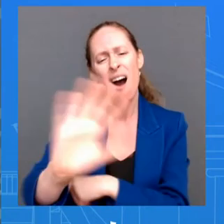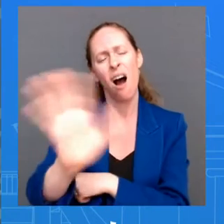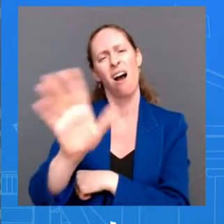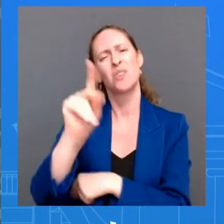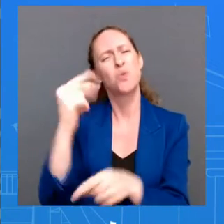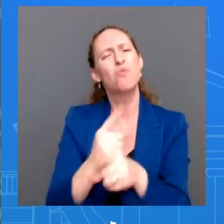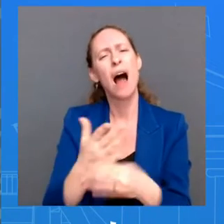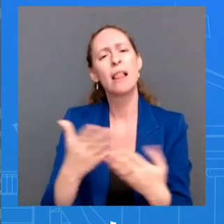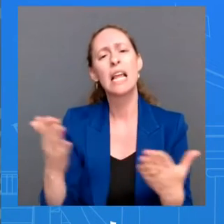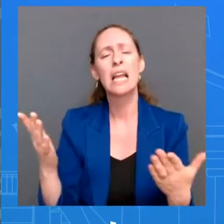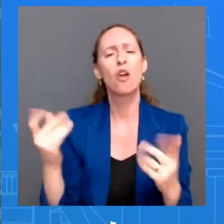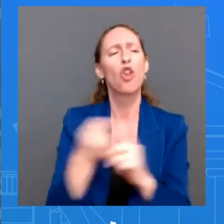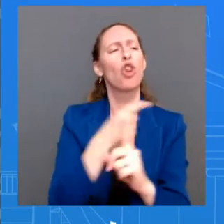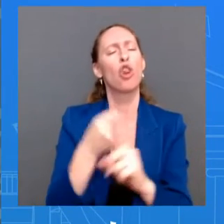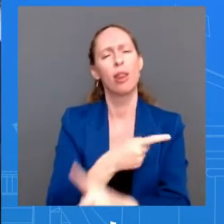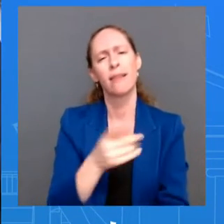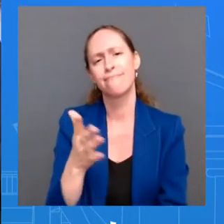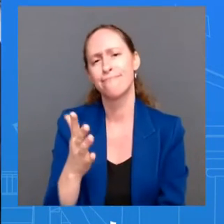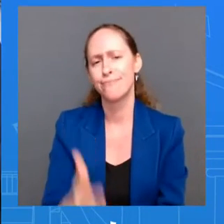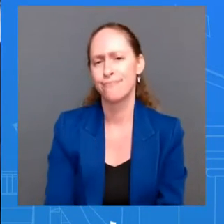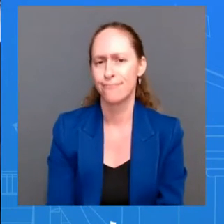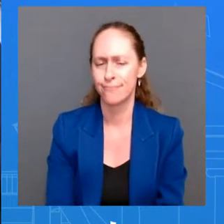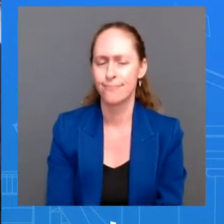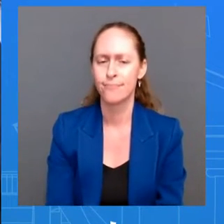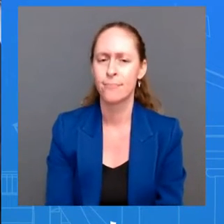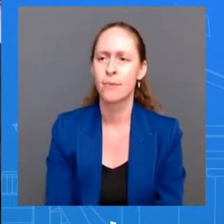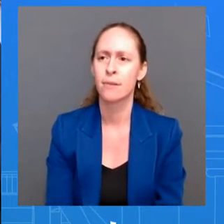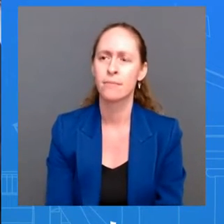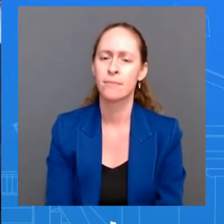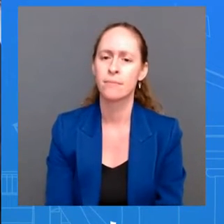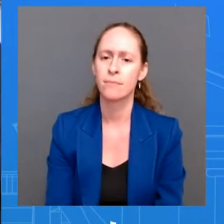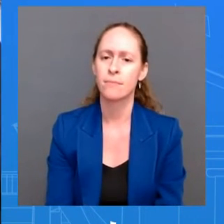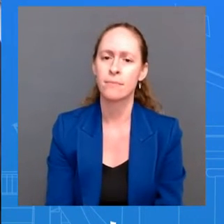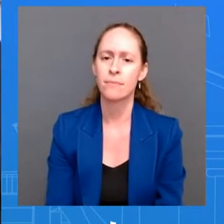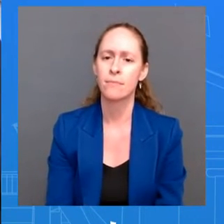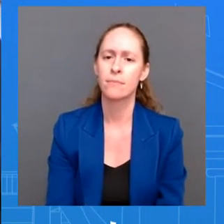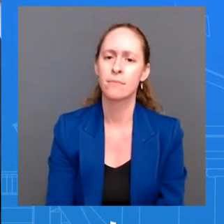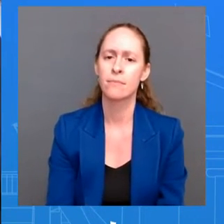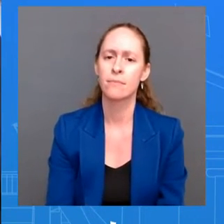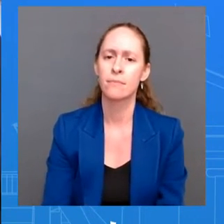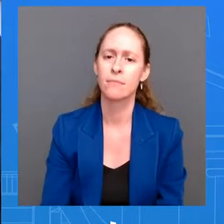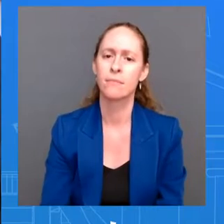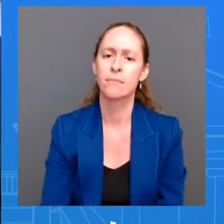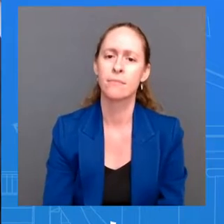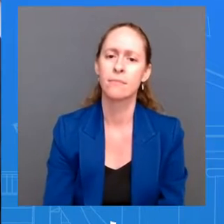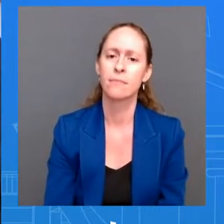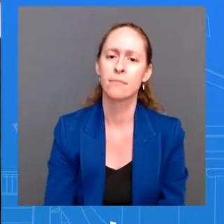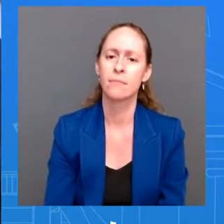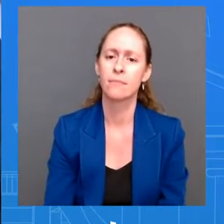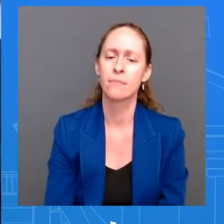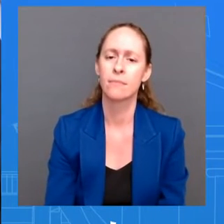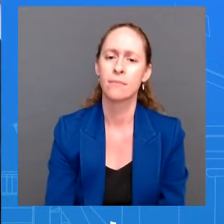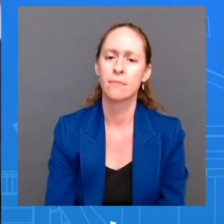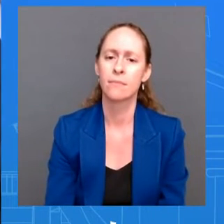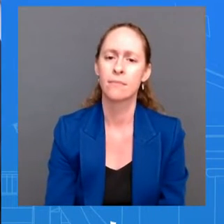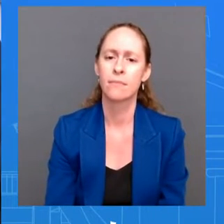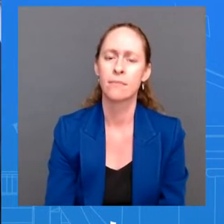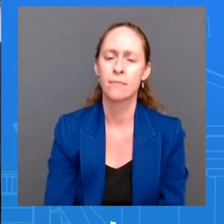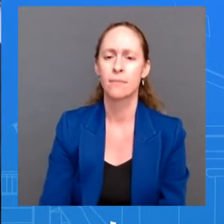president had a couple of events here this week after he came out of isolation. Can you give us a sense of how soon